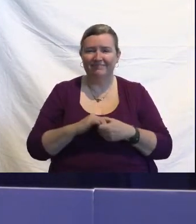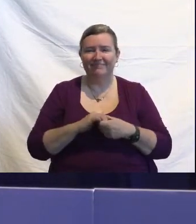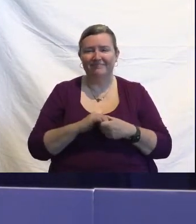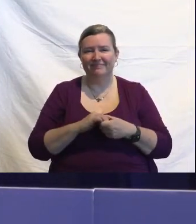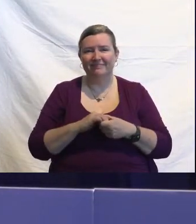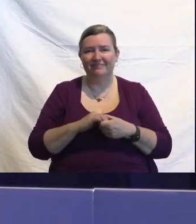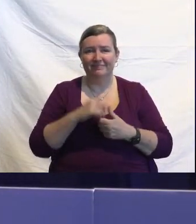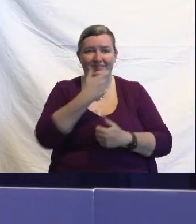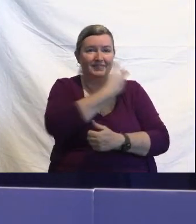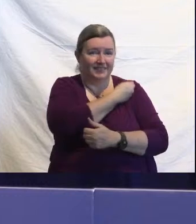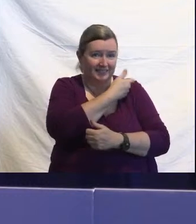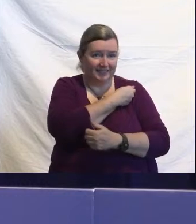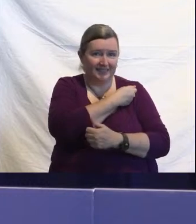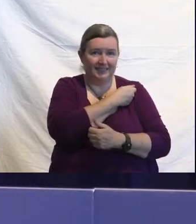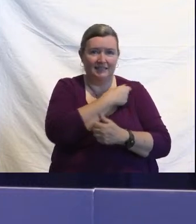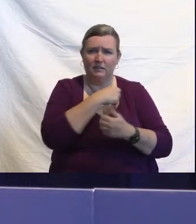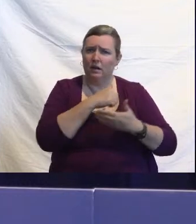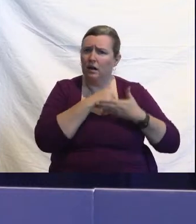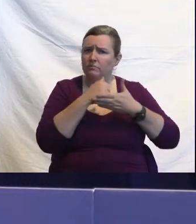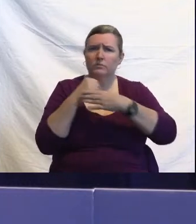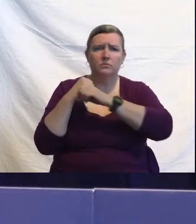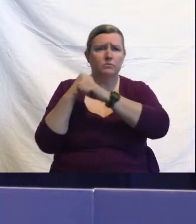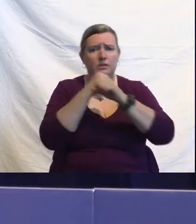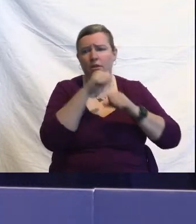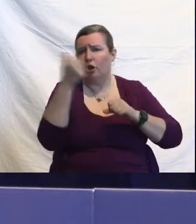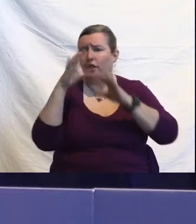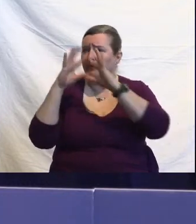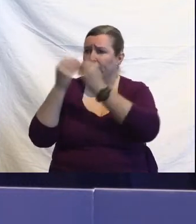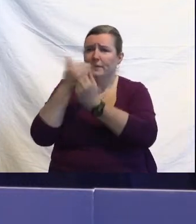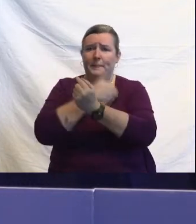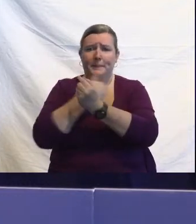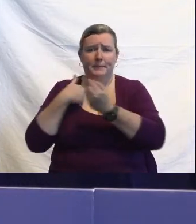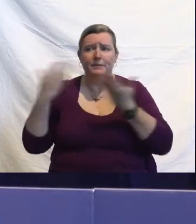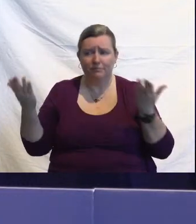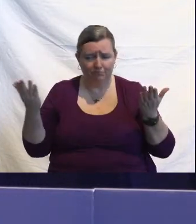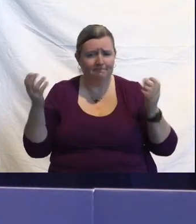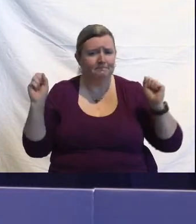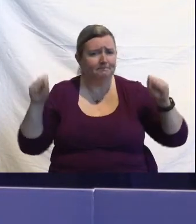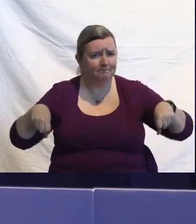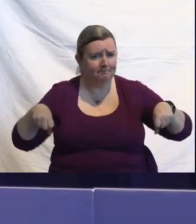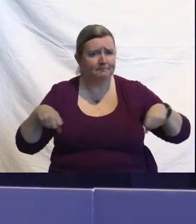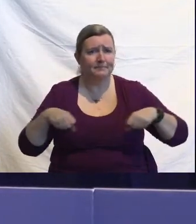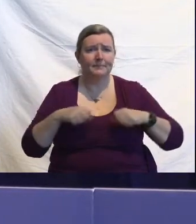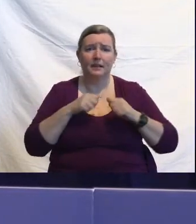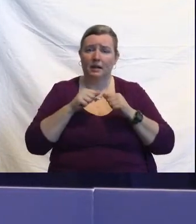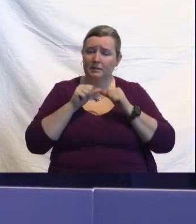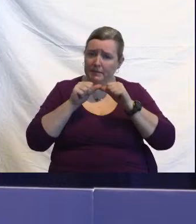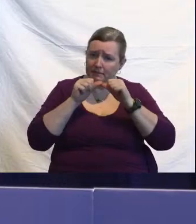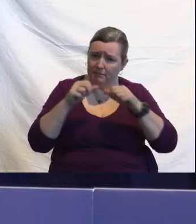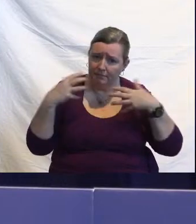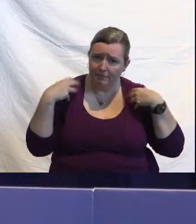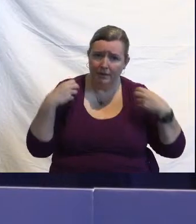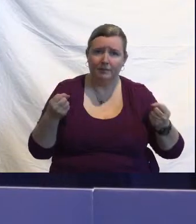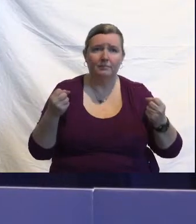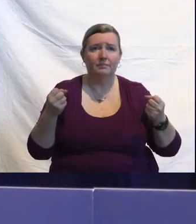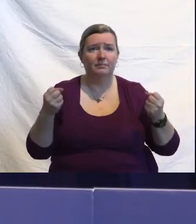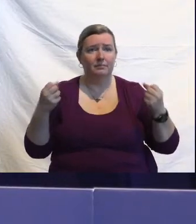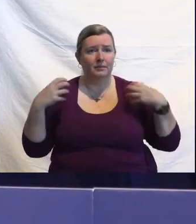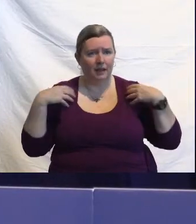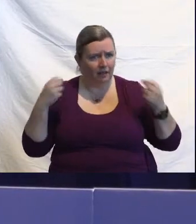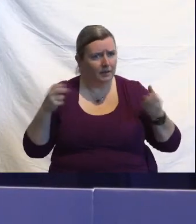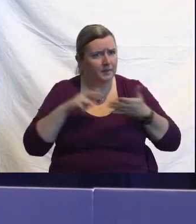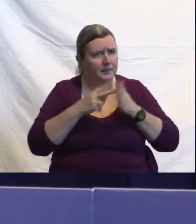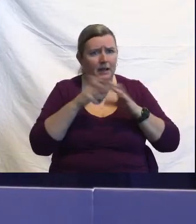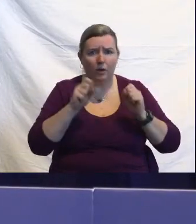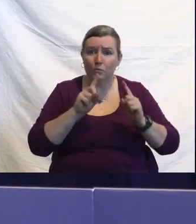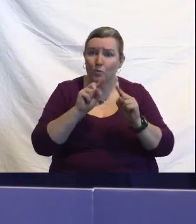members and those who cannot get vaccinated. It can help children stay healthy, which will allow them to stay in school,